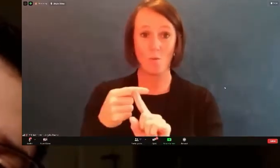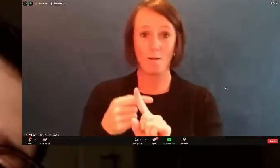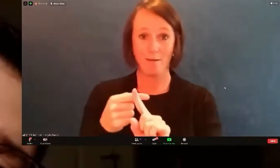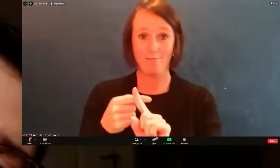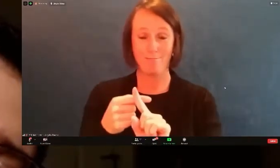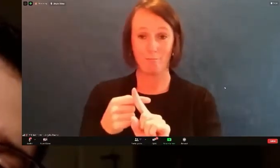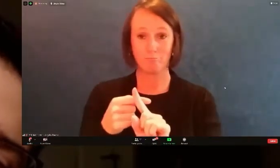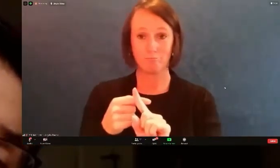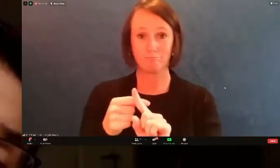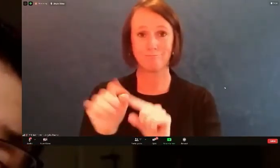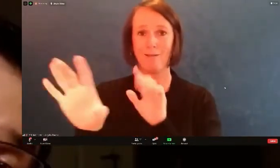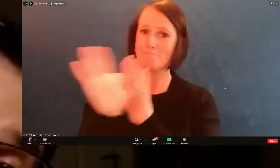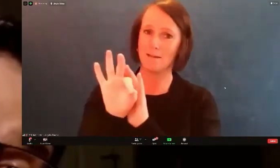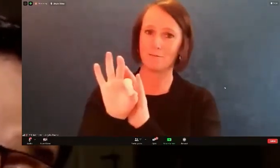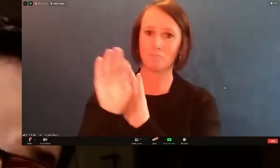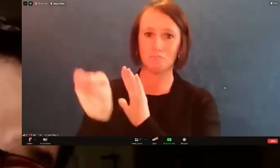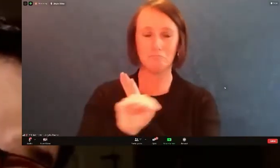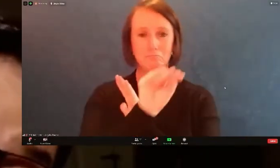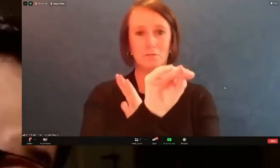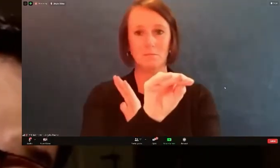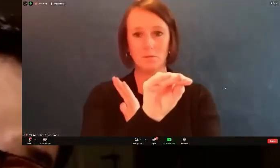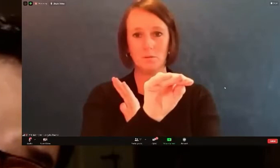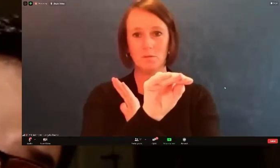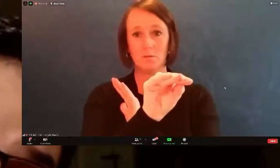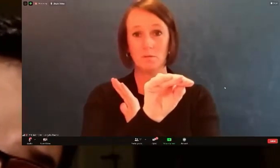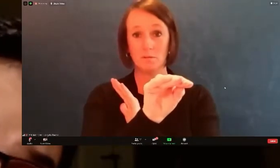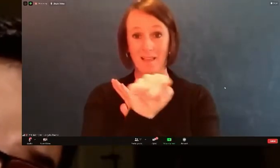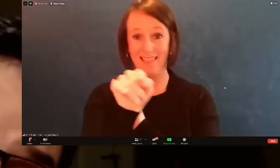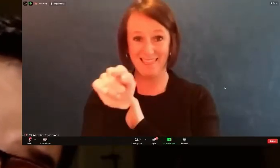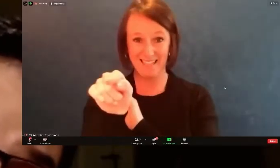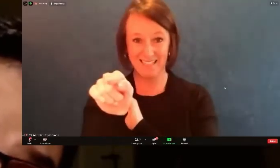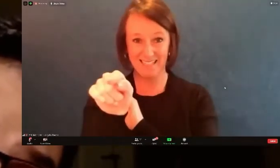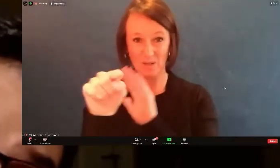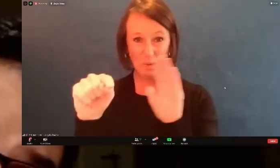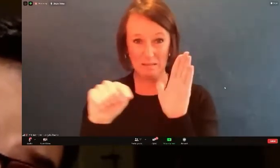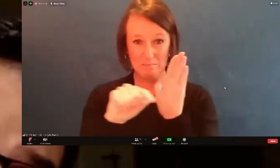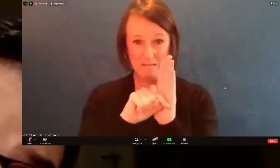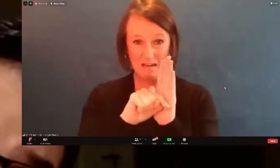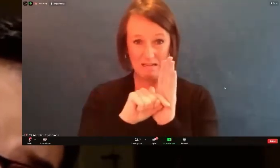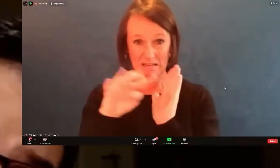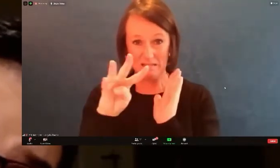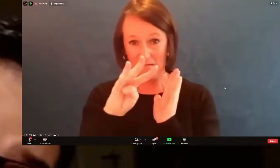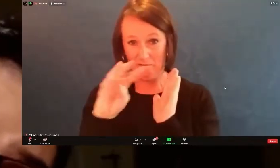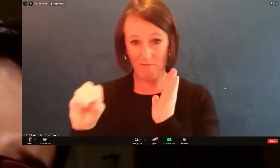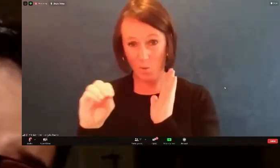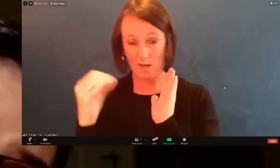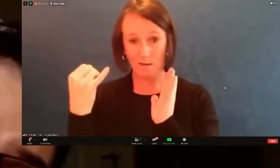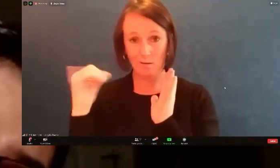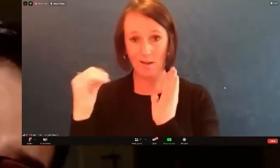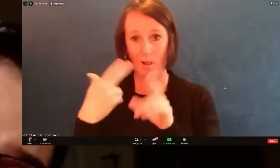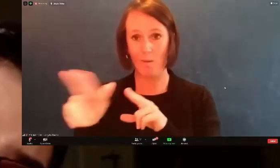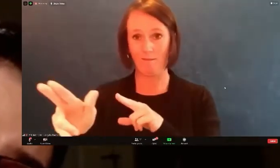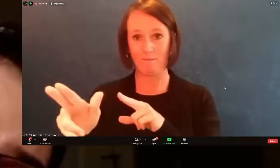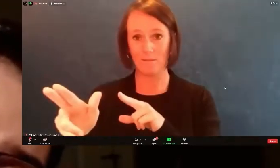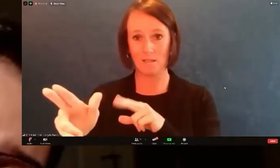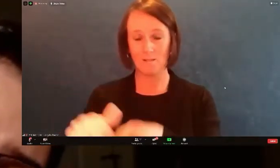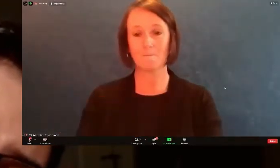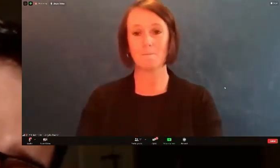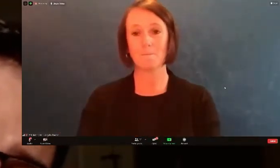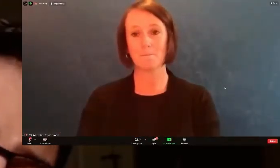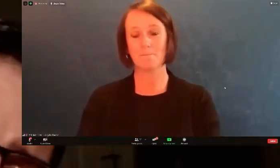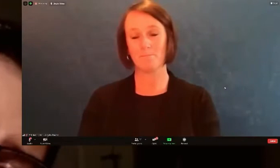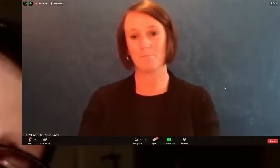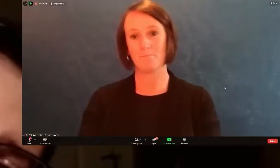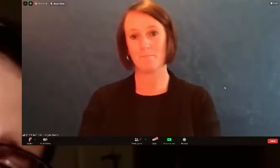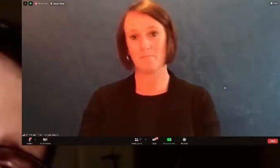this picture was taken, and it was 40 below zero in Yellowknife when this picture was taken by my Auntie Tessa.